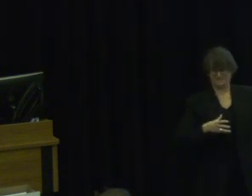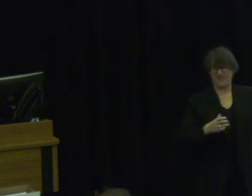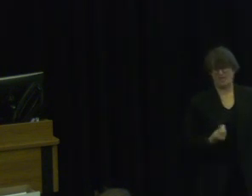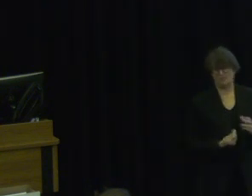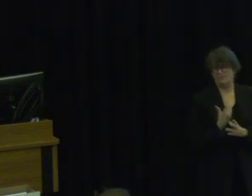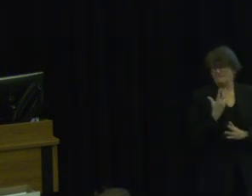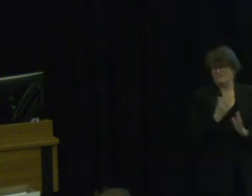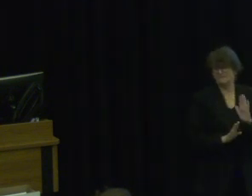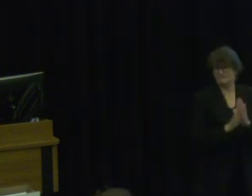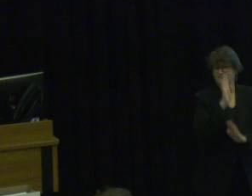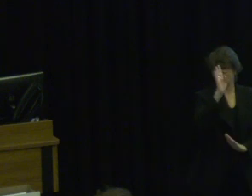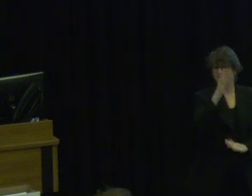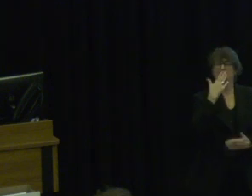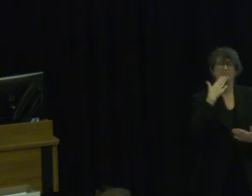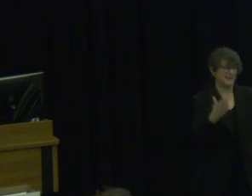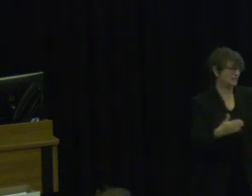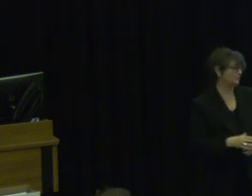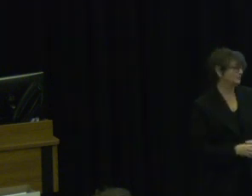much.